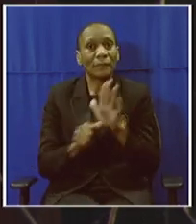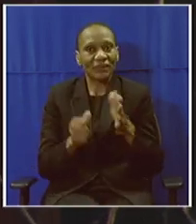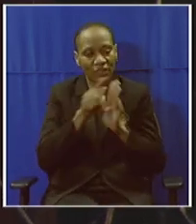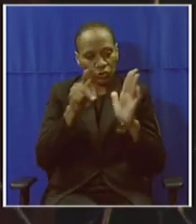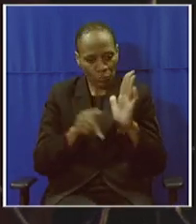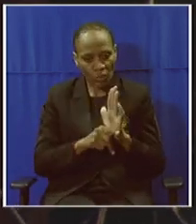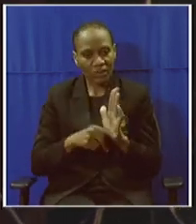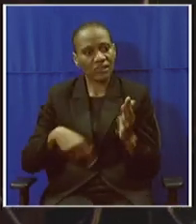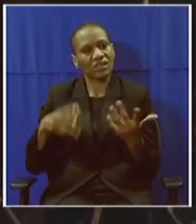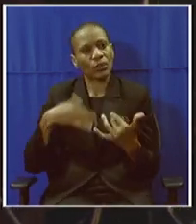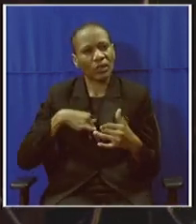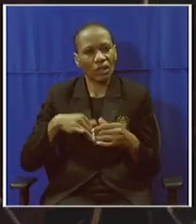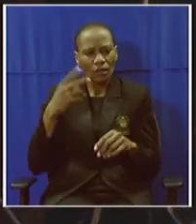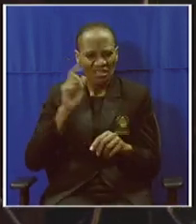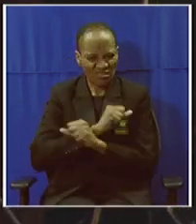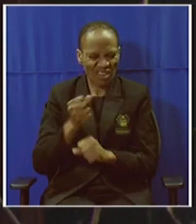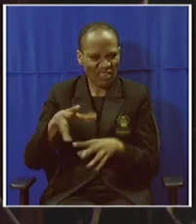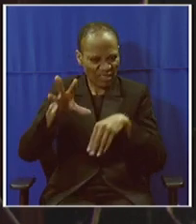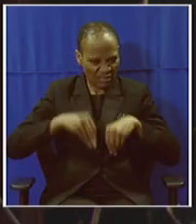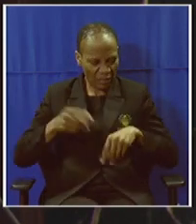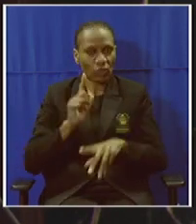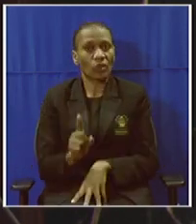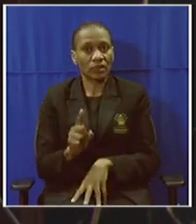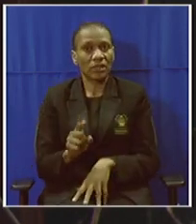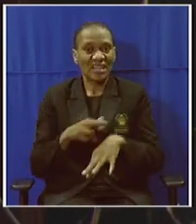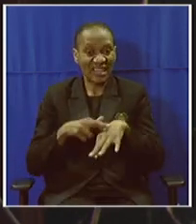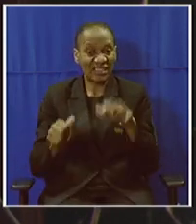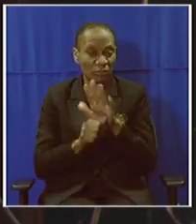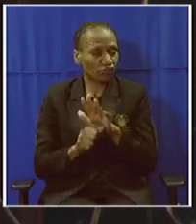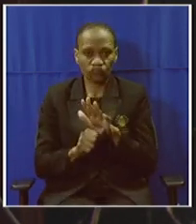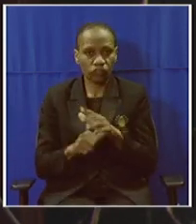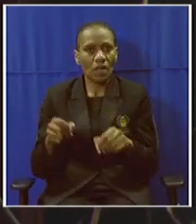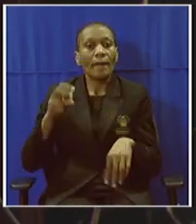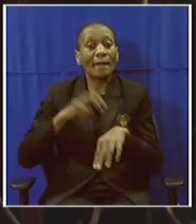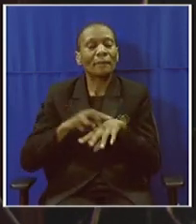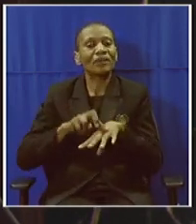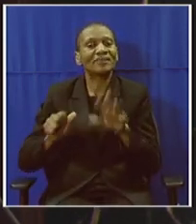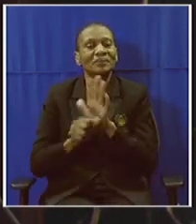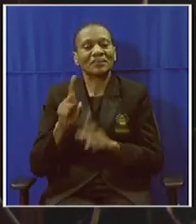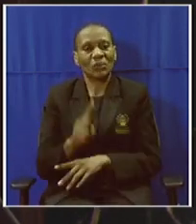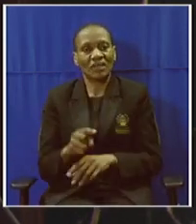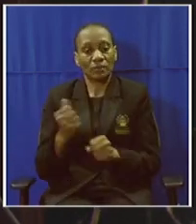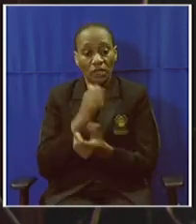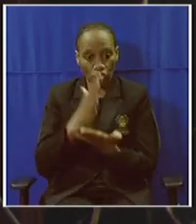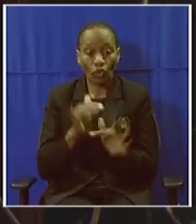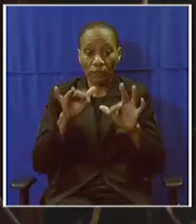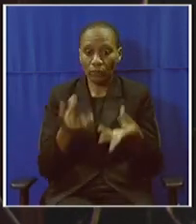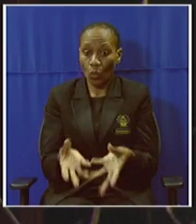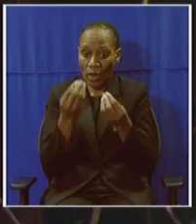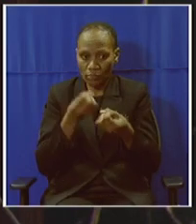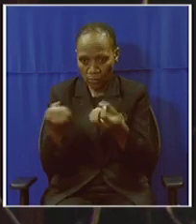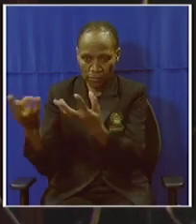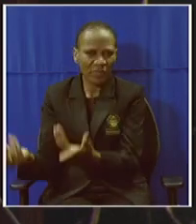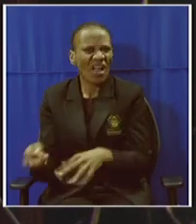that we shouldn't get bogged down to its race. What we should get bogged down to is how we get people's job, as if race is not a